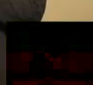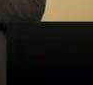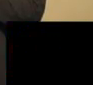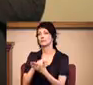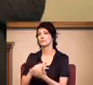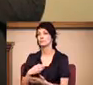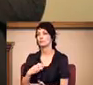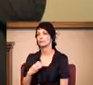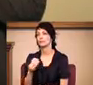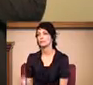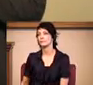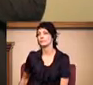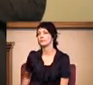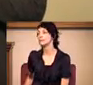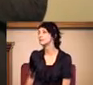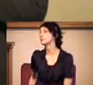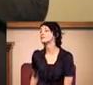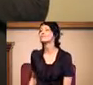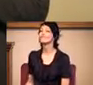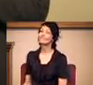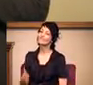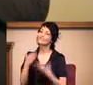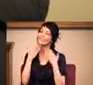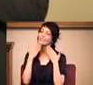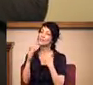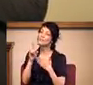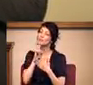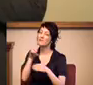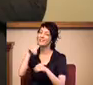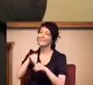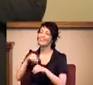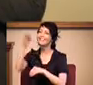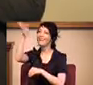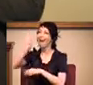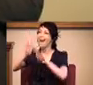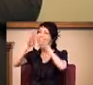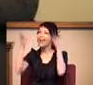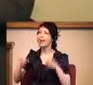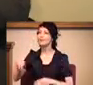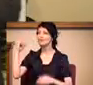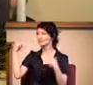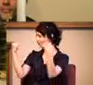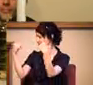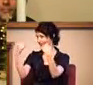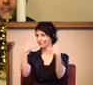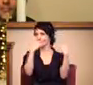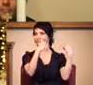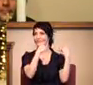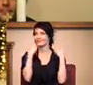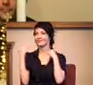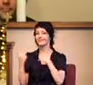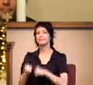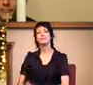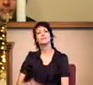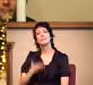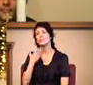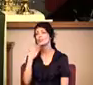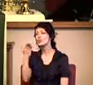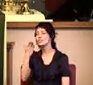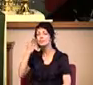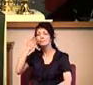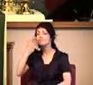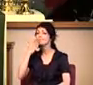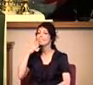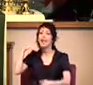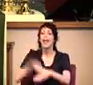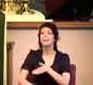amen. It is so good to be in God's house. Amen. It is so good to be in God's house. Yes. I